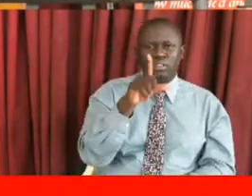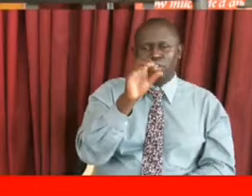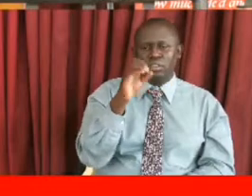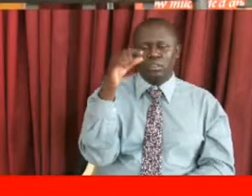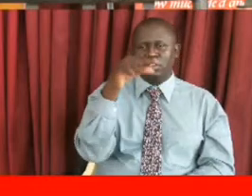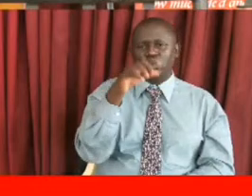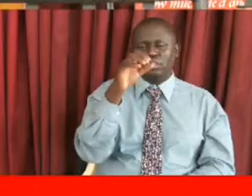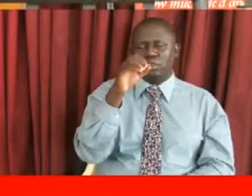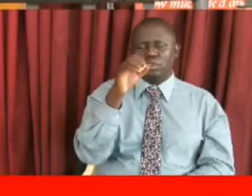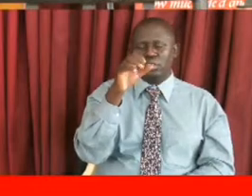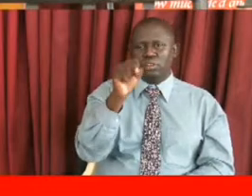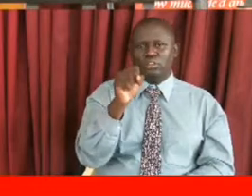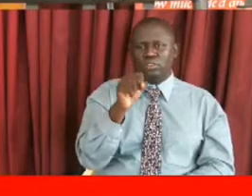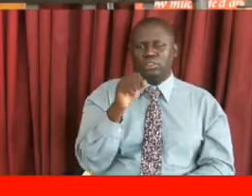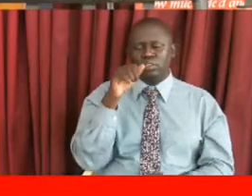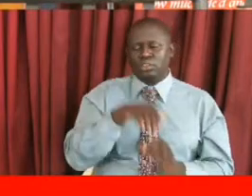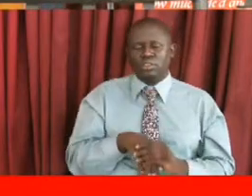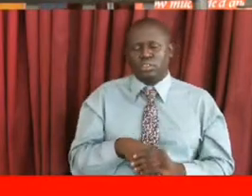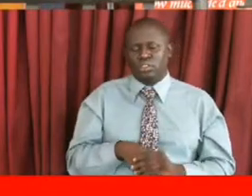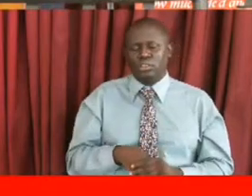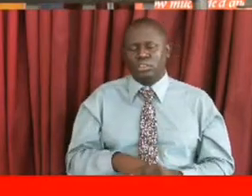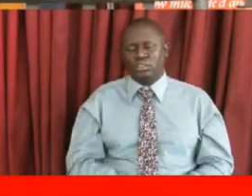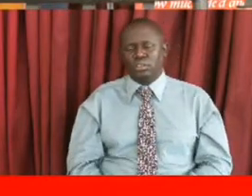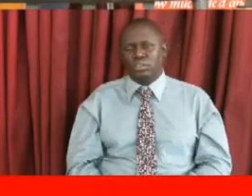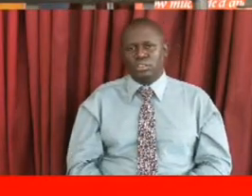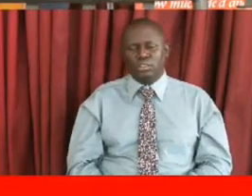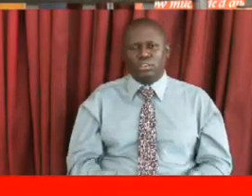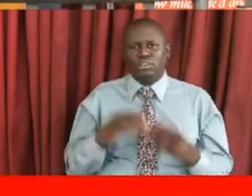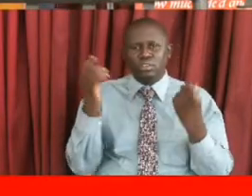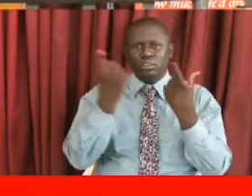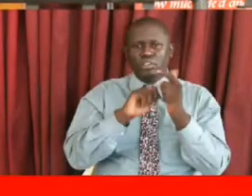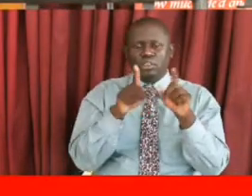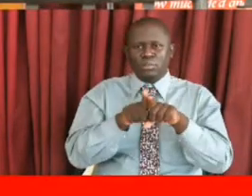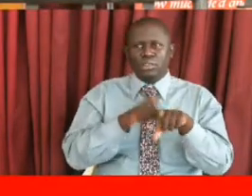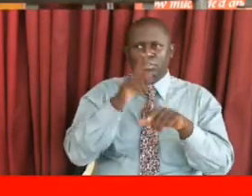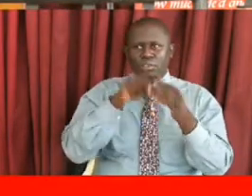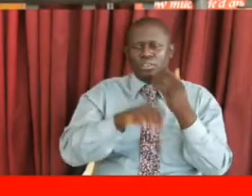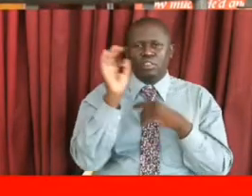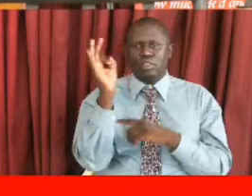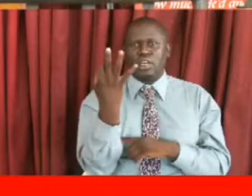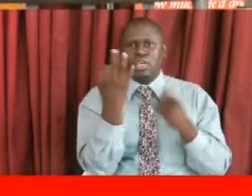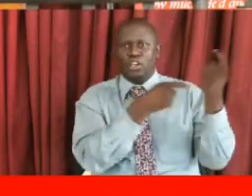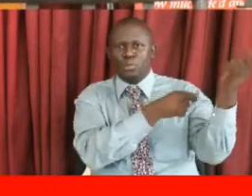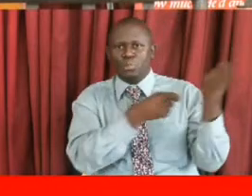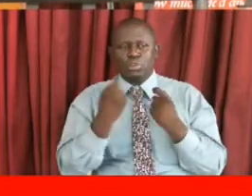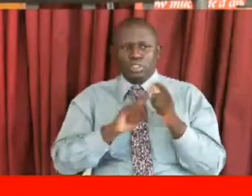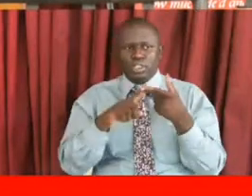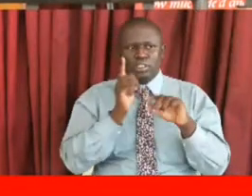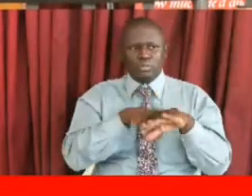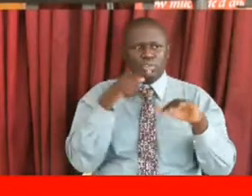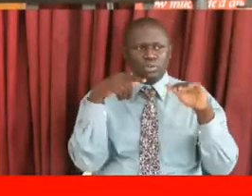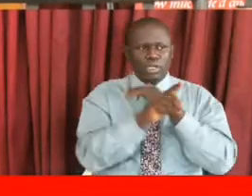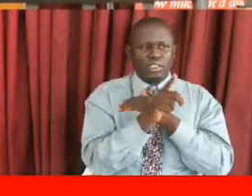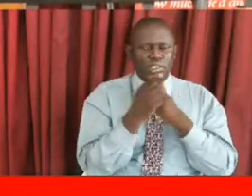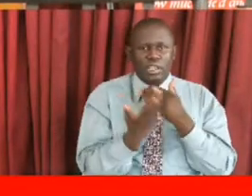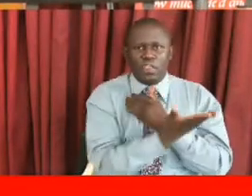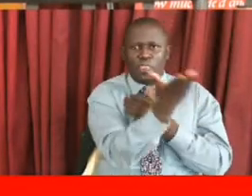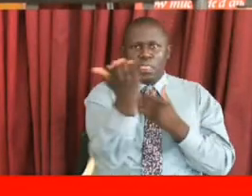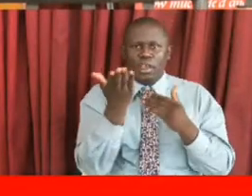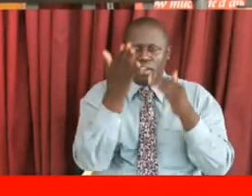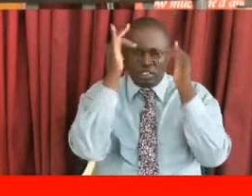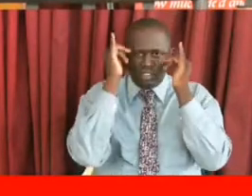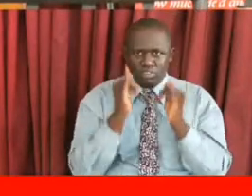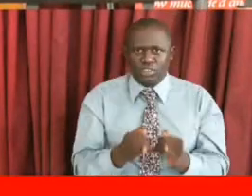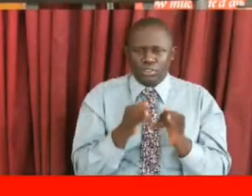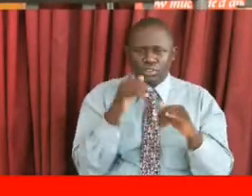top of the small Tabernacle of the third pool you enter there individually you enter